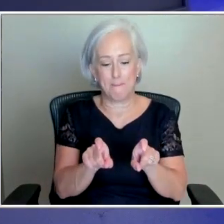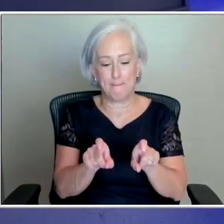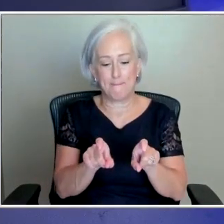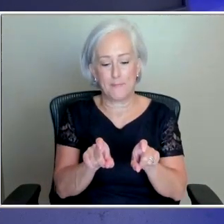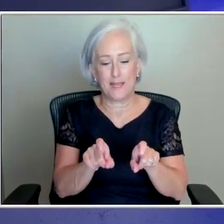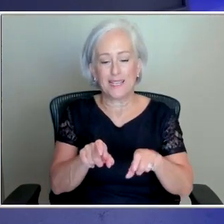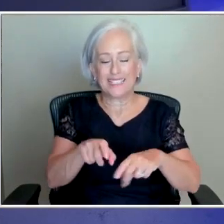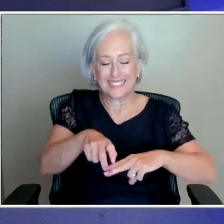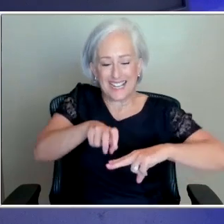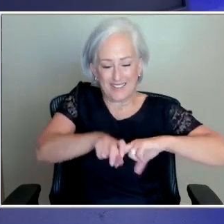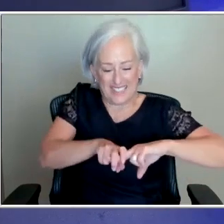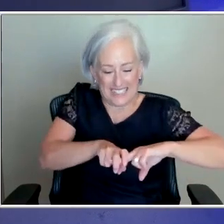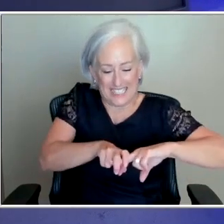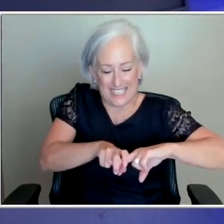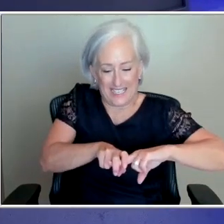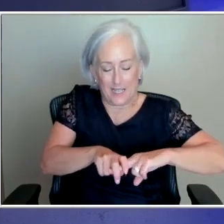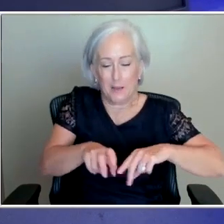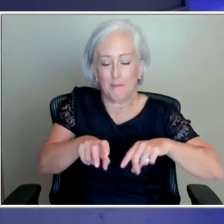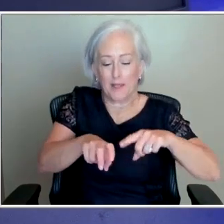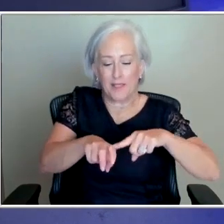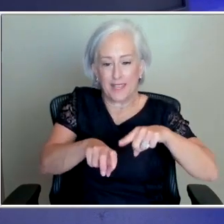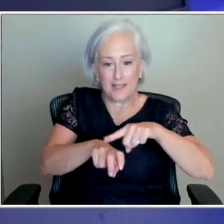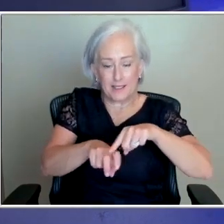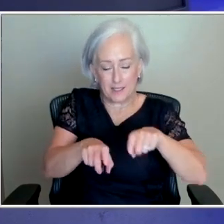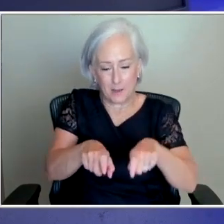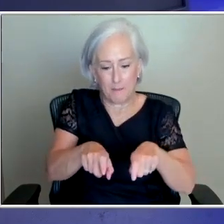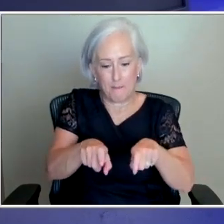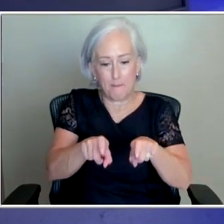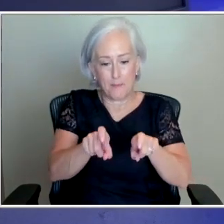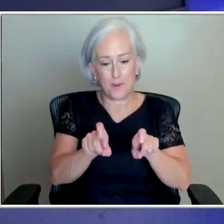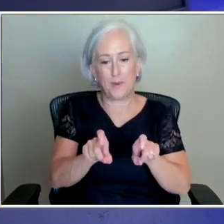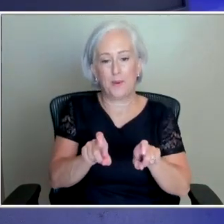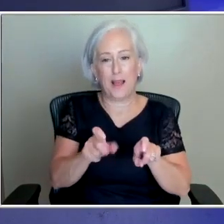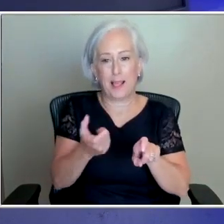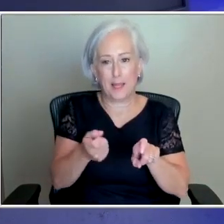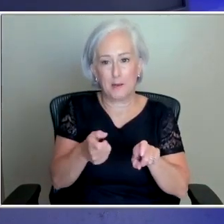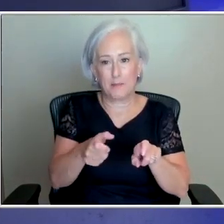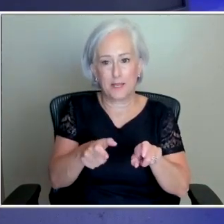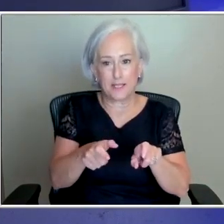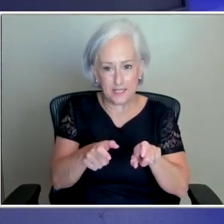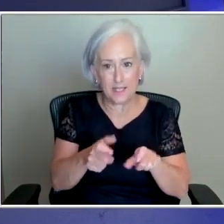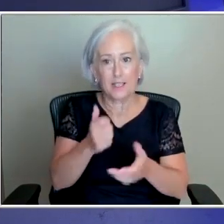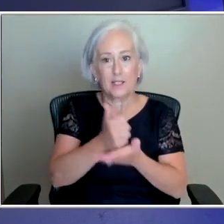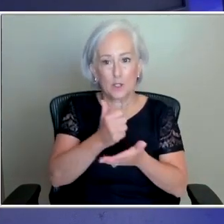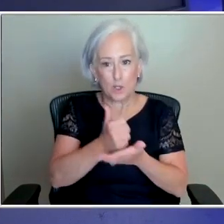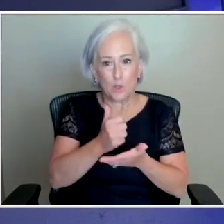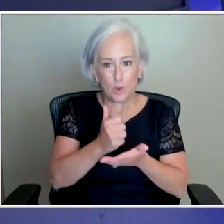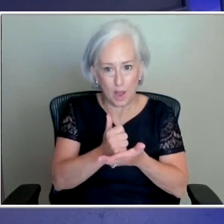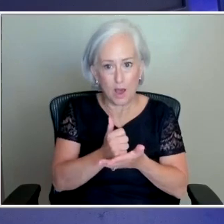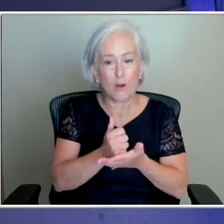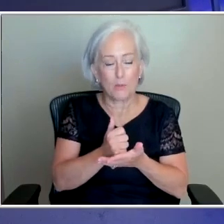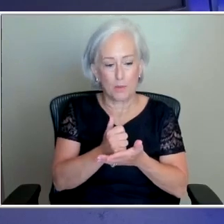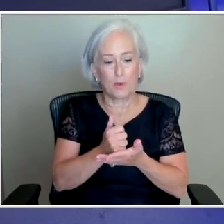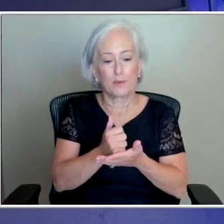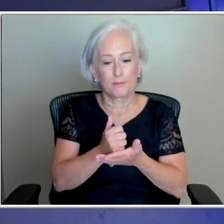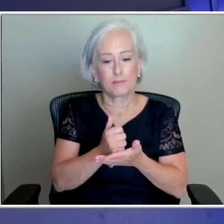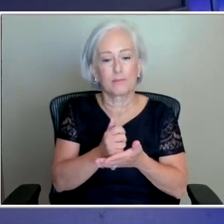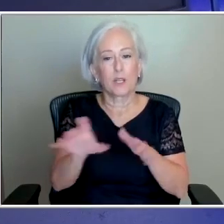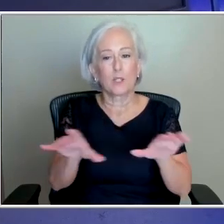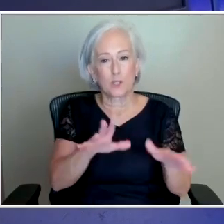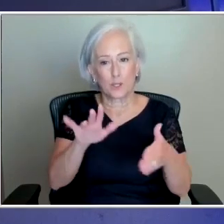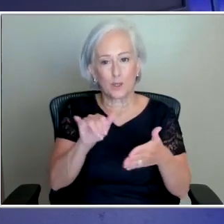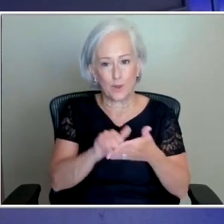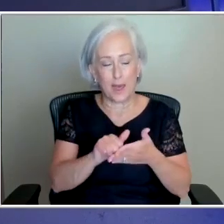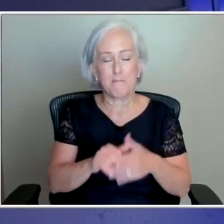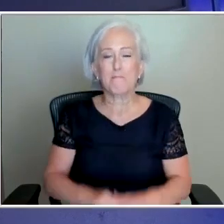Yes. Whereas basically back in the old days, you really did have to squat. Yeah, absolutely. So this is forcing you to do the true squat that's allowing nature to take its